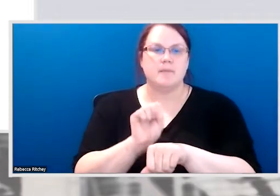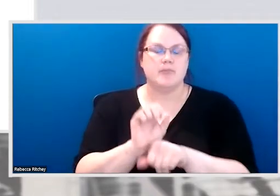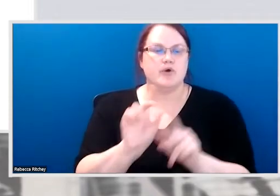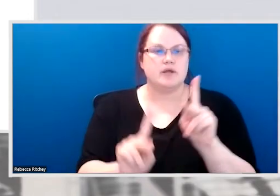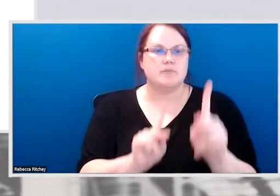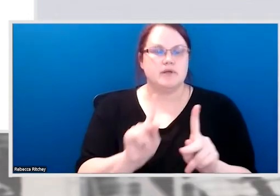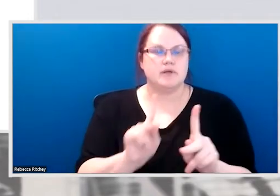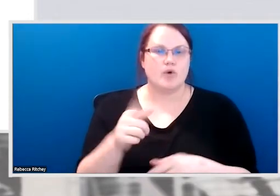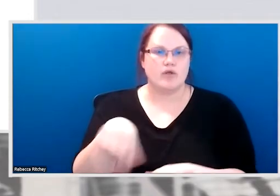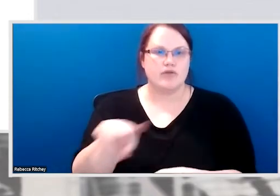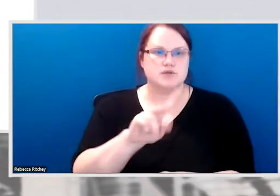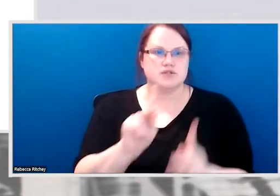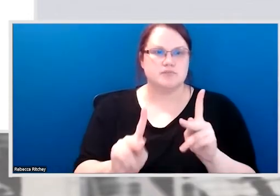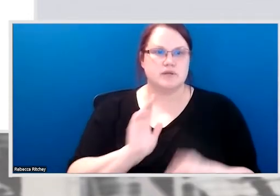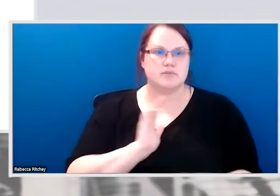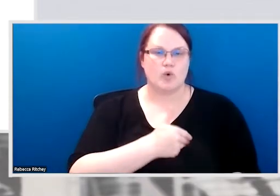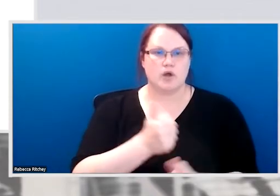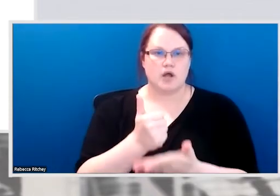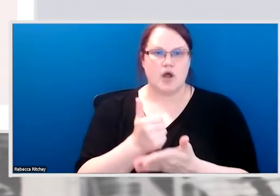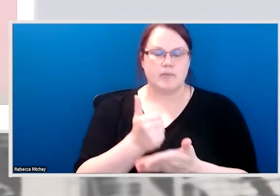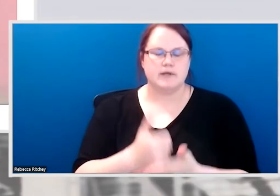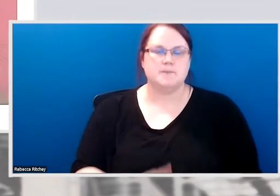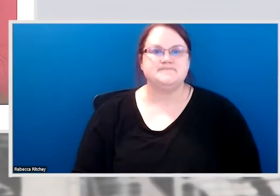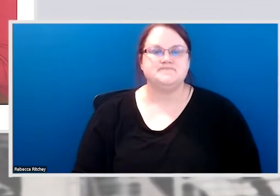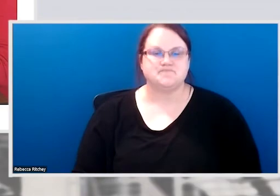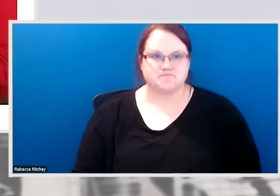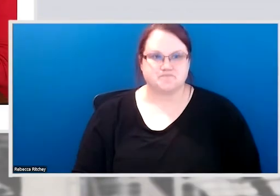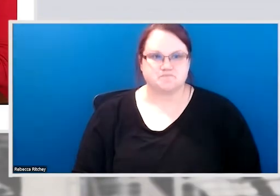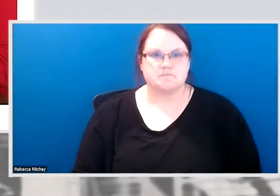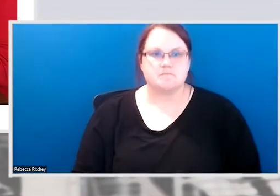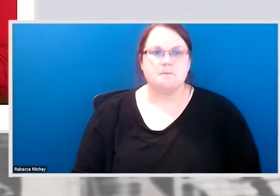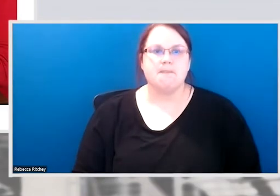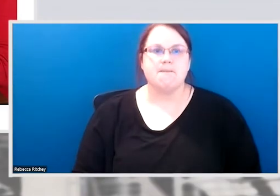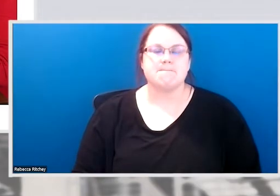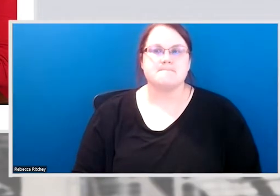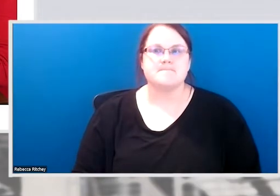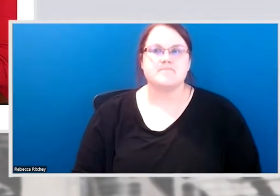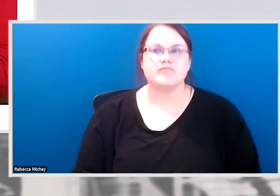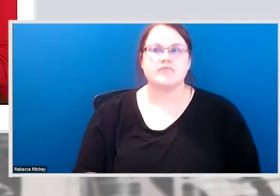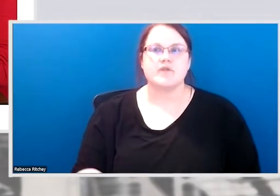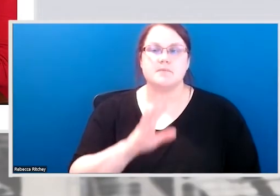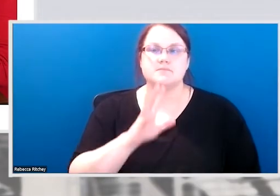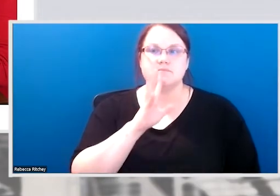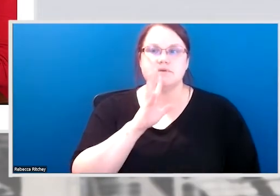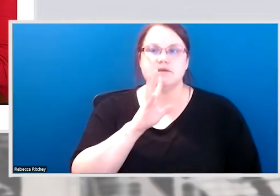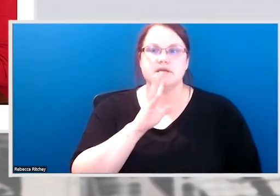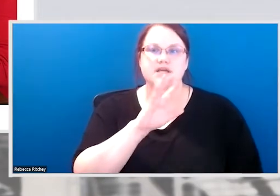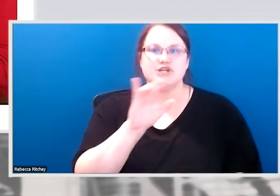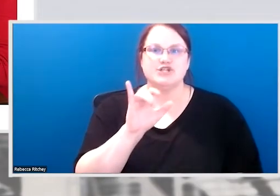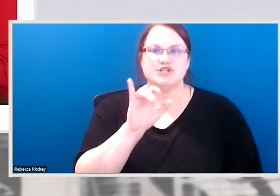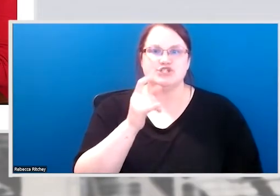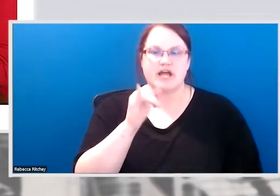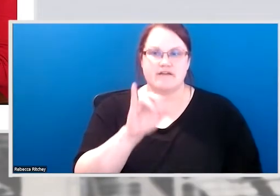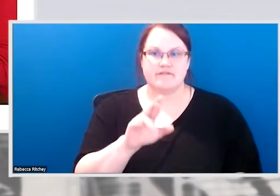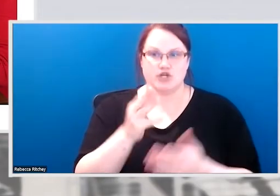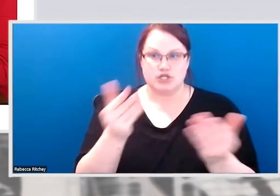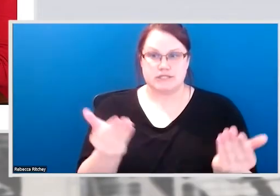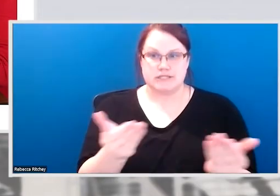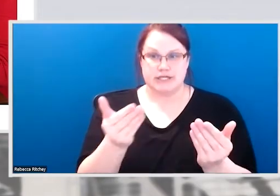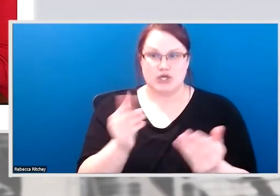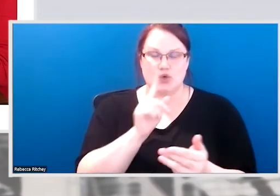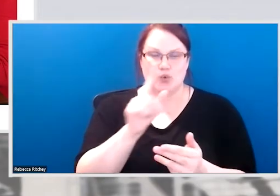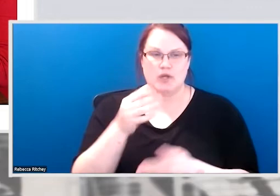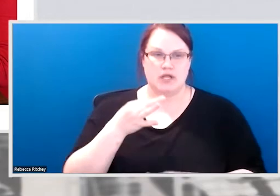that we're helping. You can go to the next slide, please. Thanks. I'm speaking, but I know Jennifer's here, and really credit